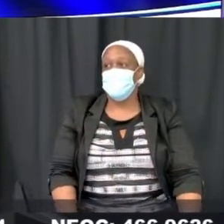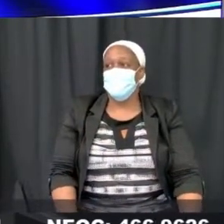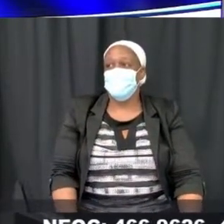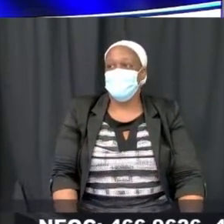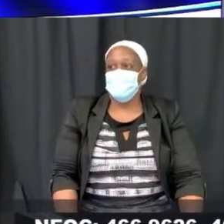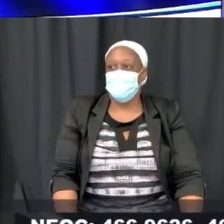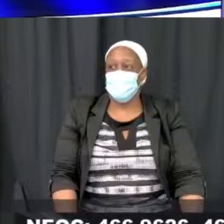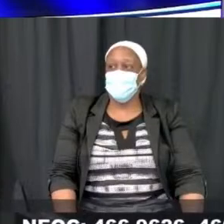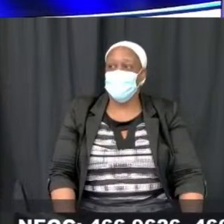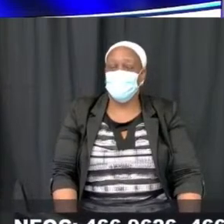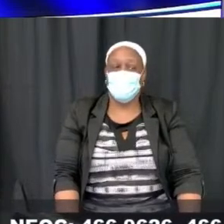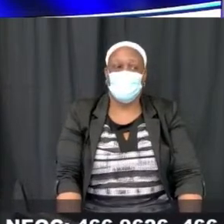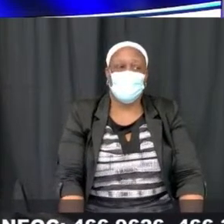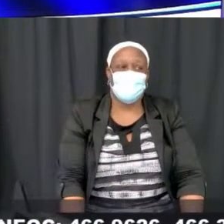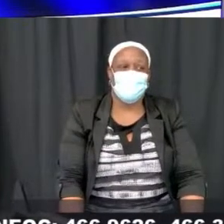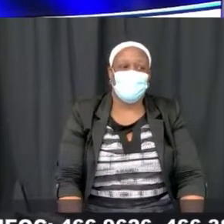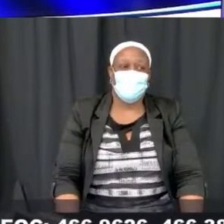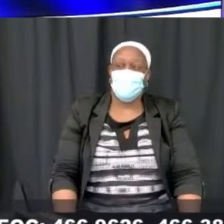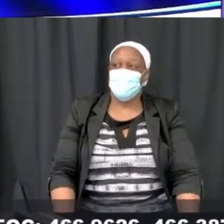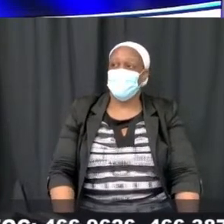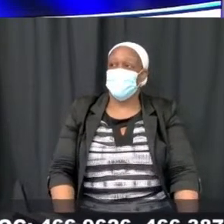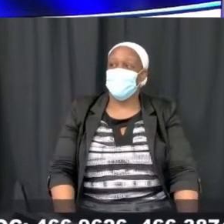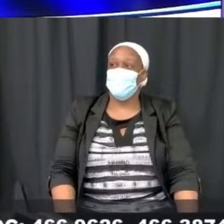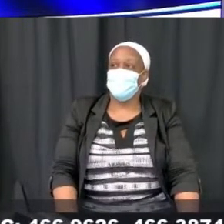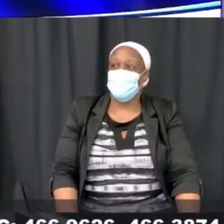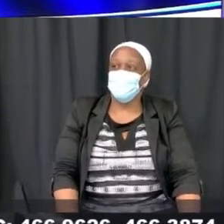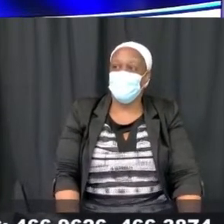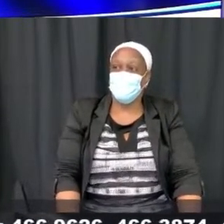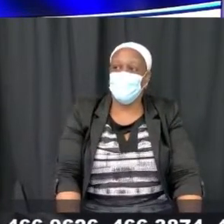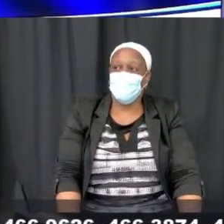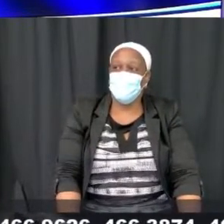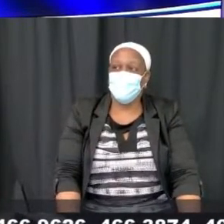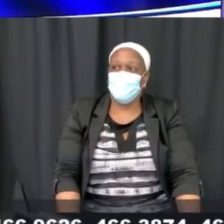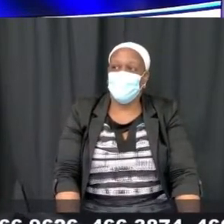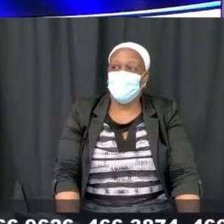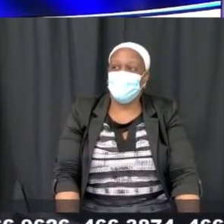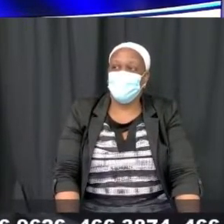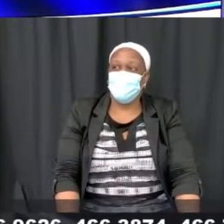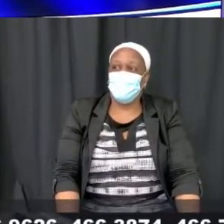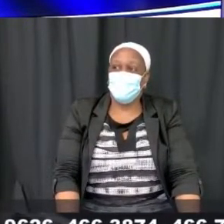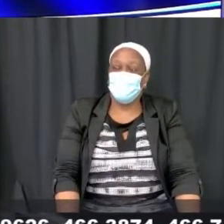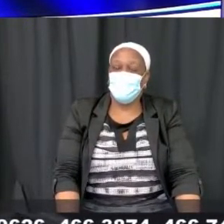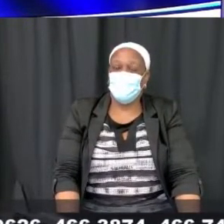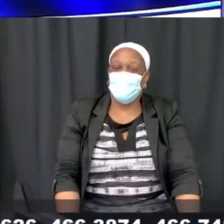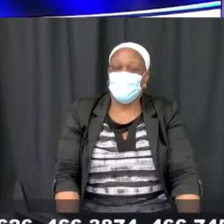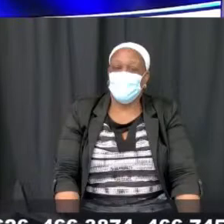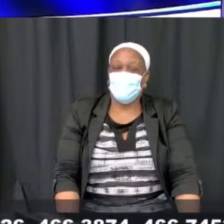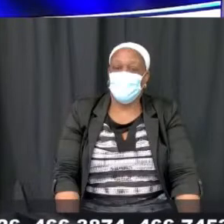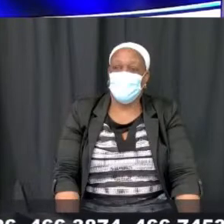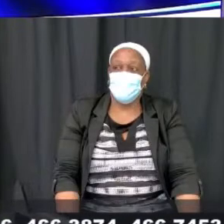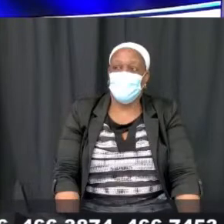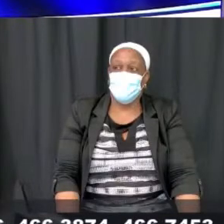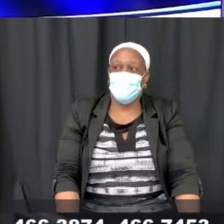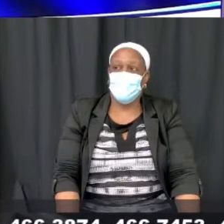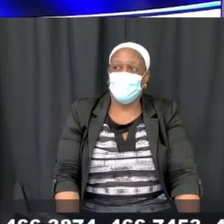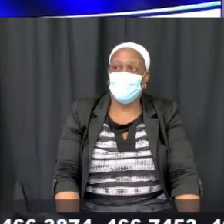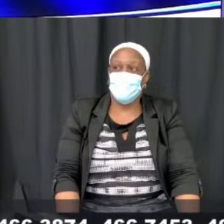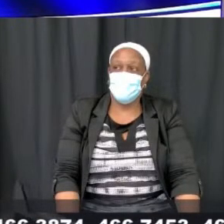Sometimes you get so many negatives. Sometimes some people are only positive in the negative.